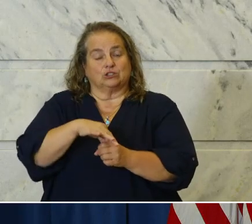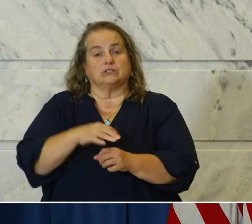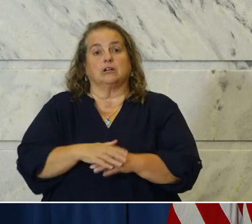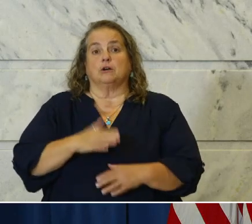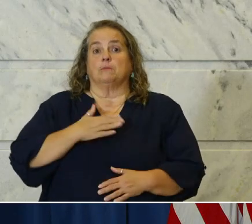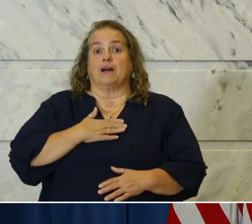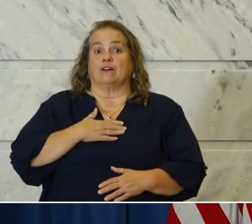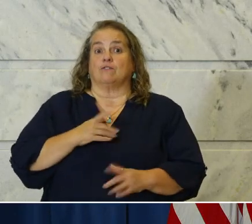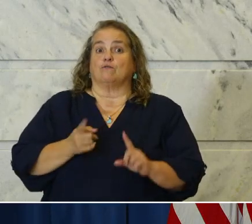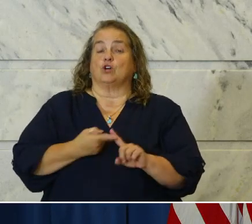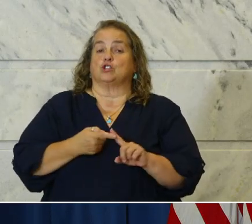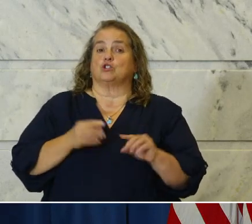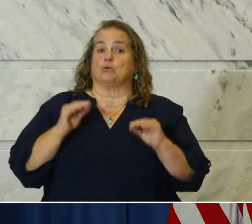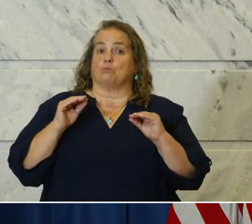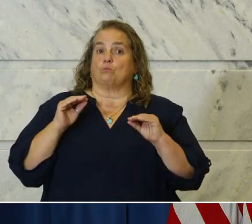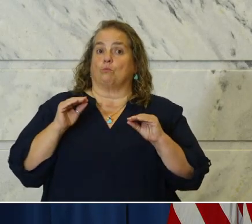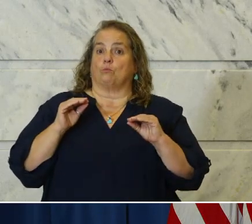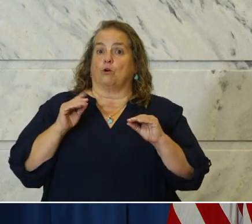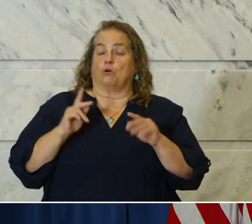first profession